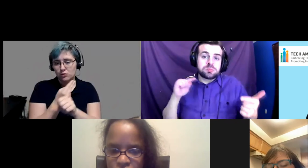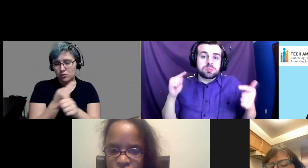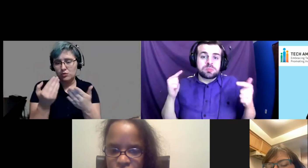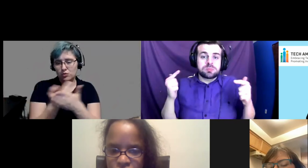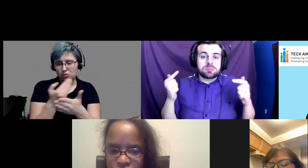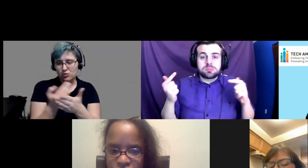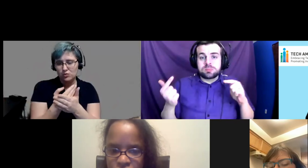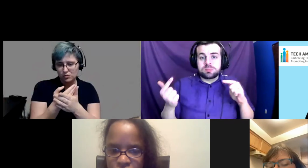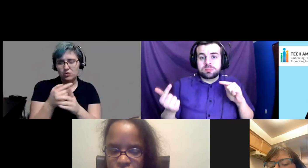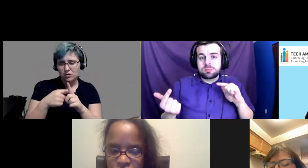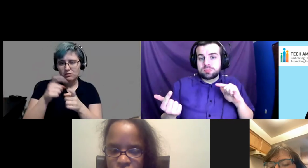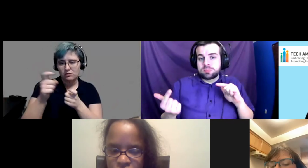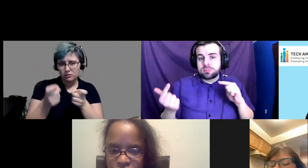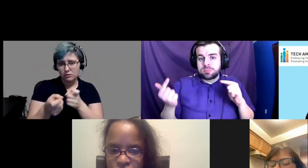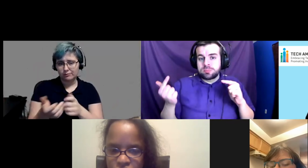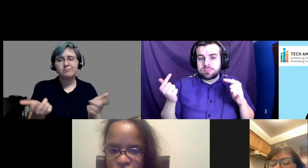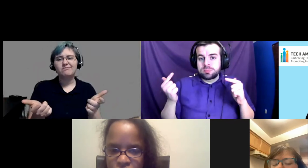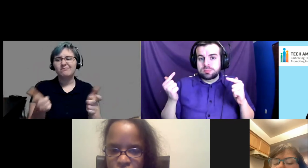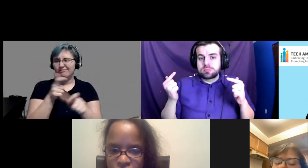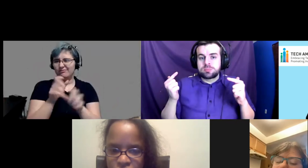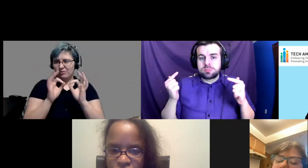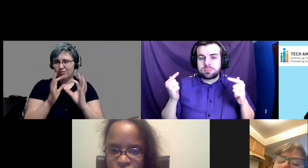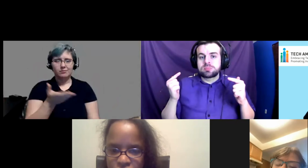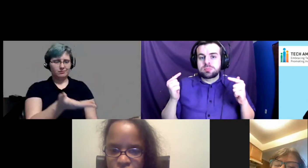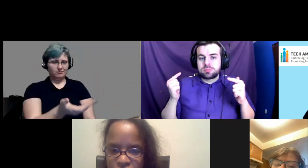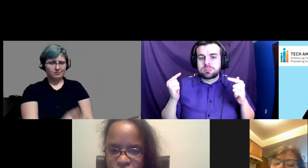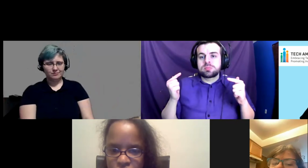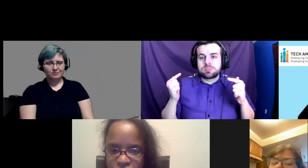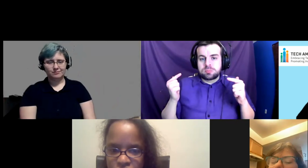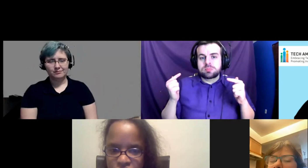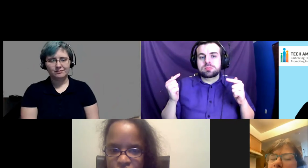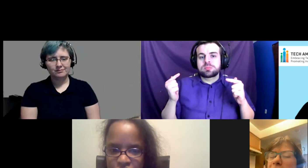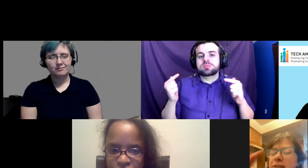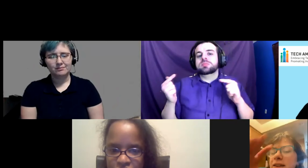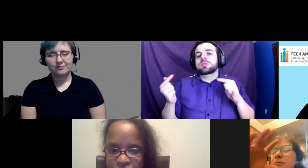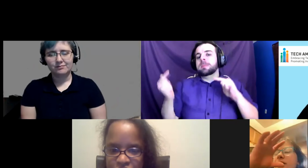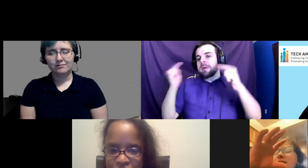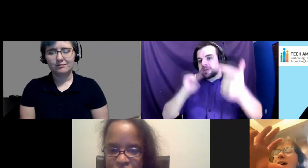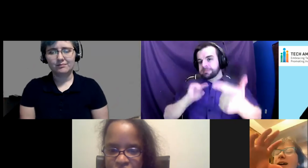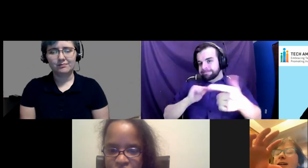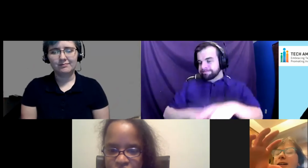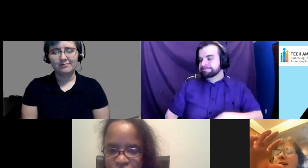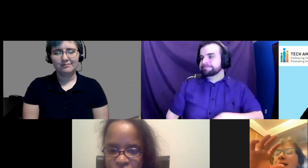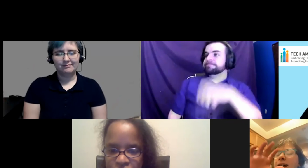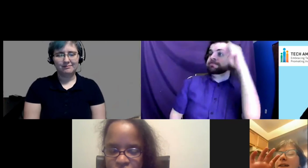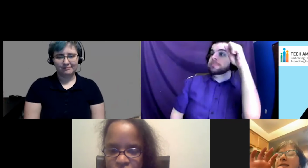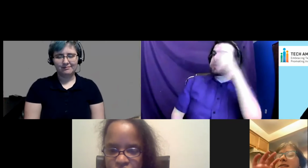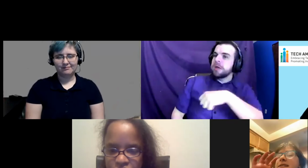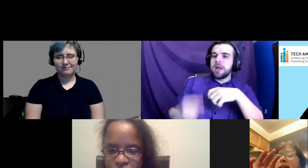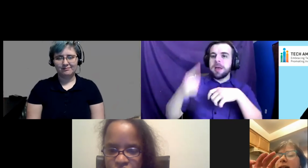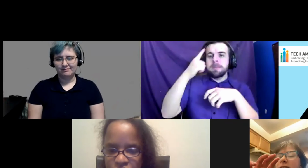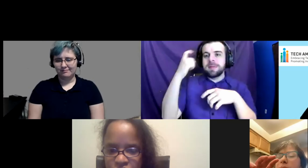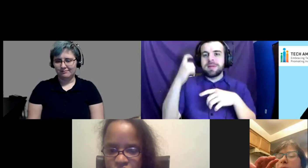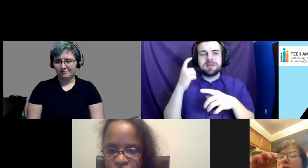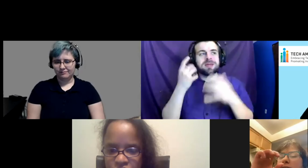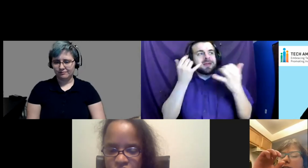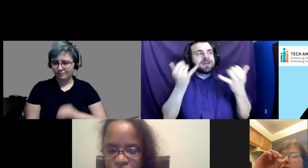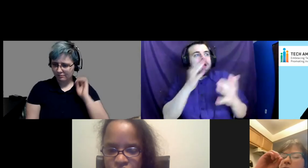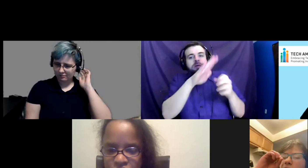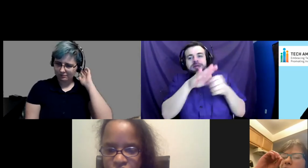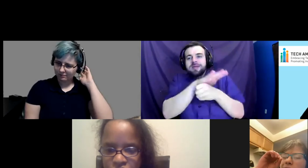thermostat. So that's good to know. Yeah, because like where it's at, like I could see it, but